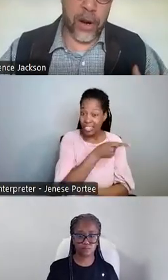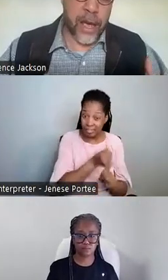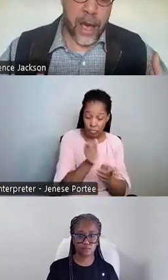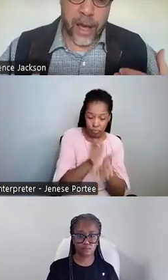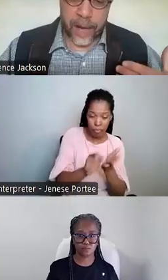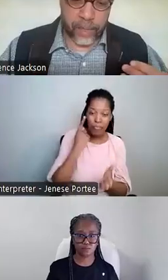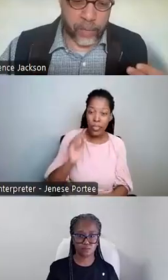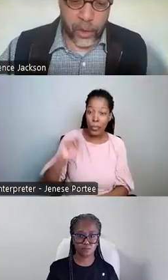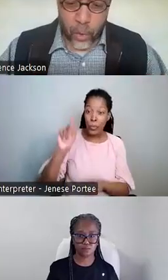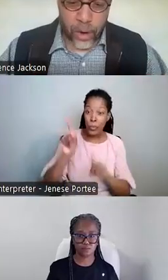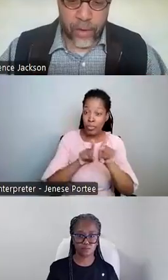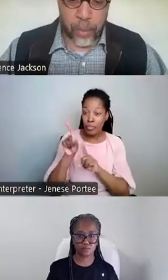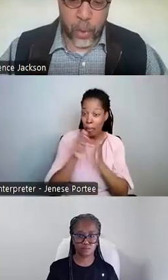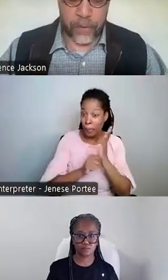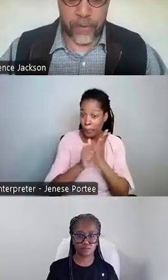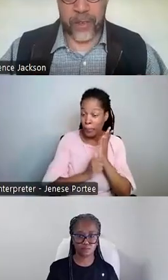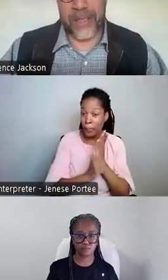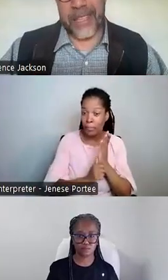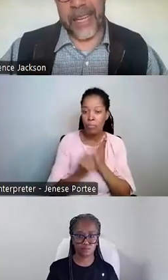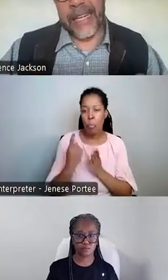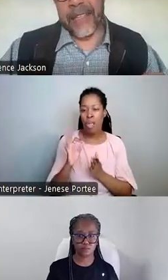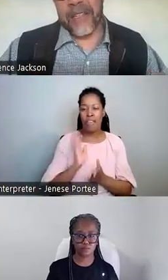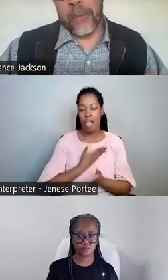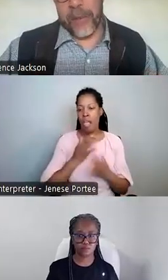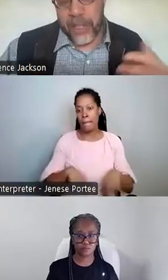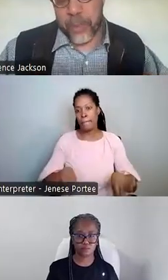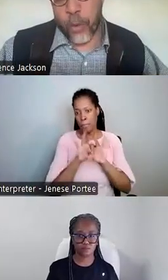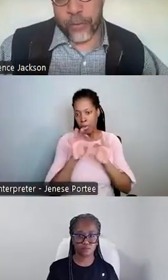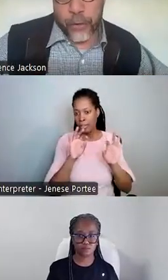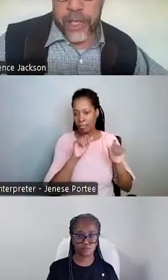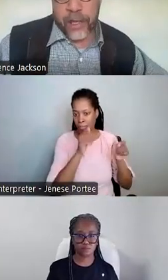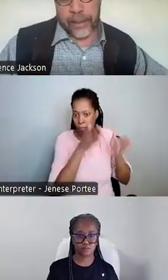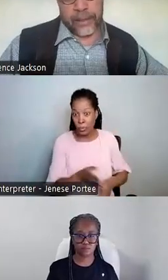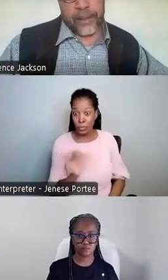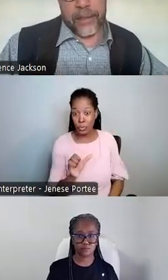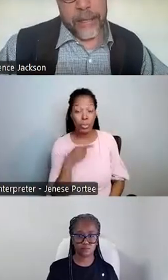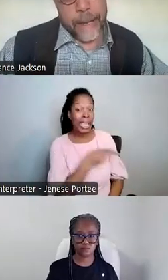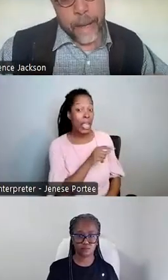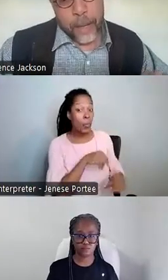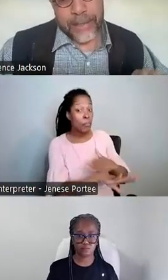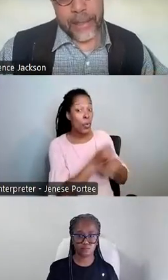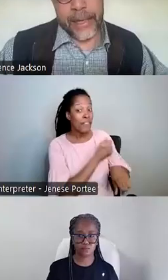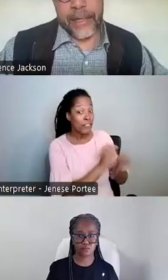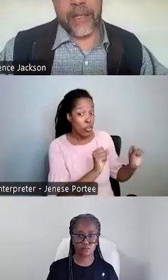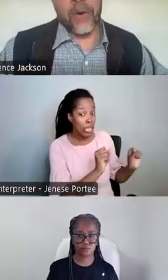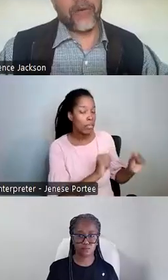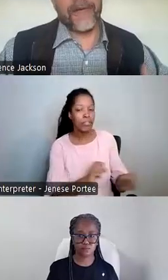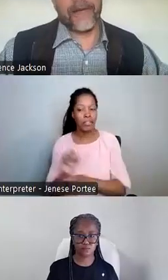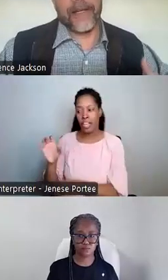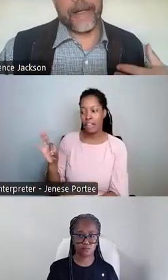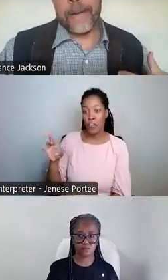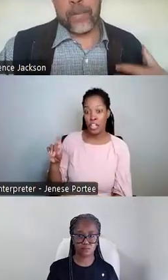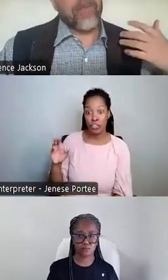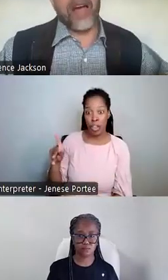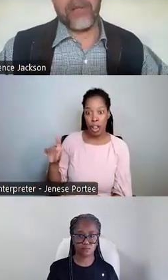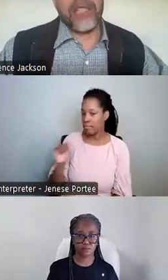Star. One of our important figures. But Delany is going to be, he's born free, unlike Douglass. But Delany is going to be